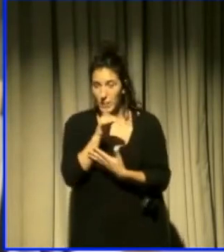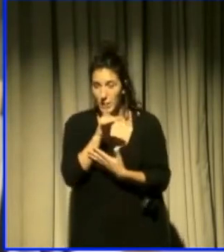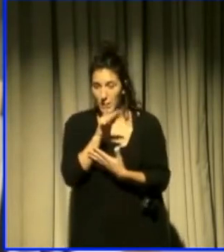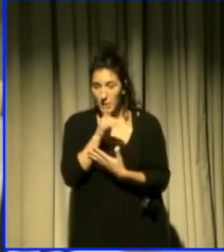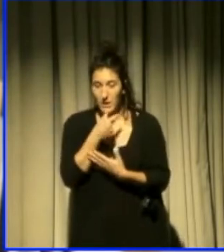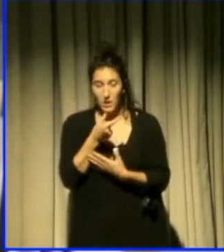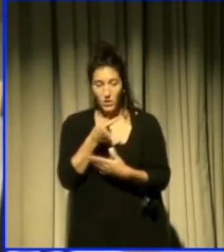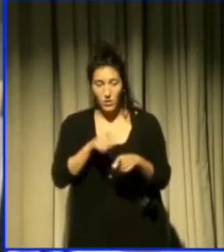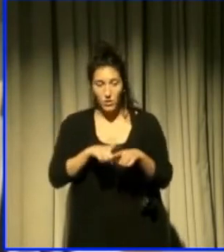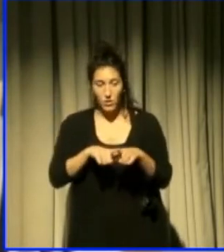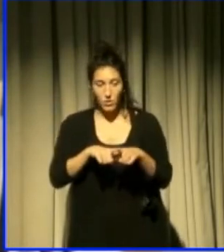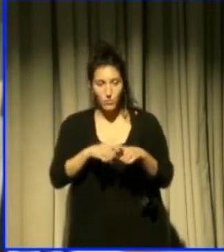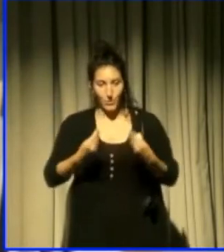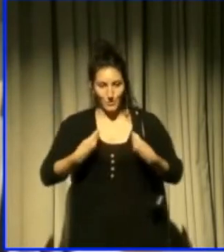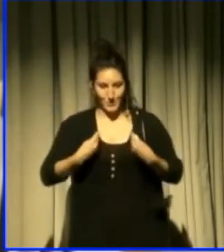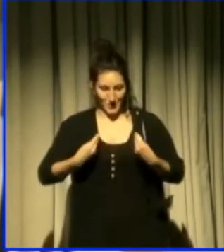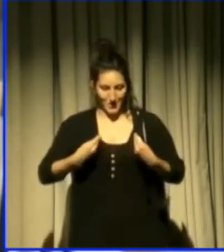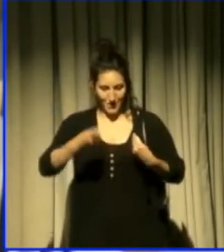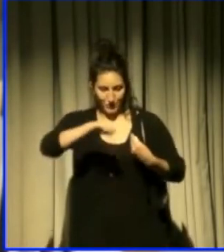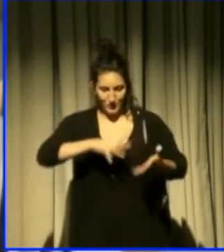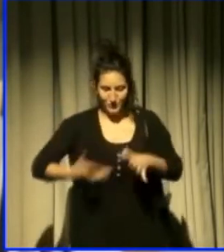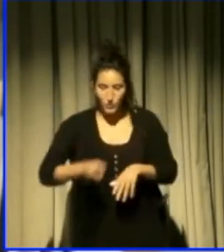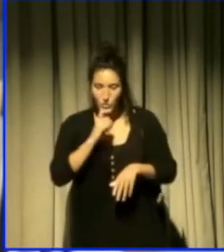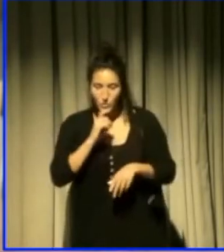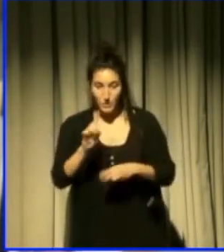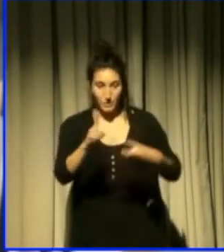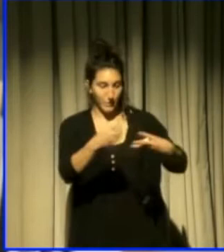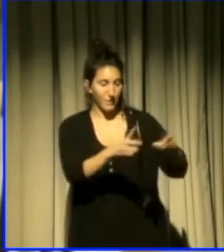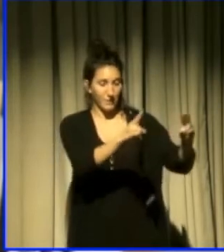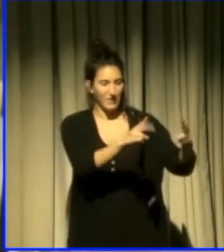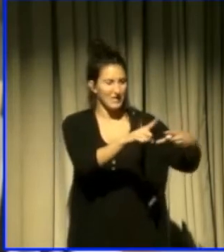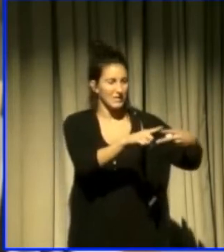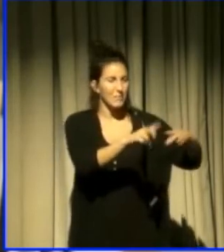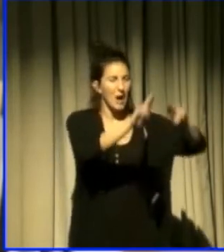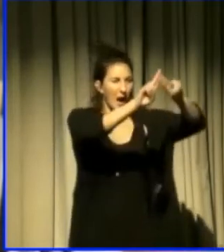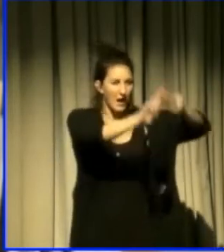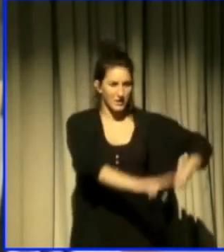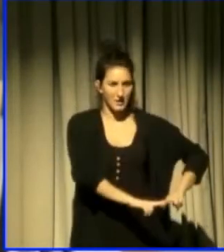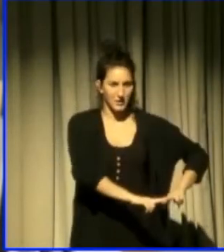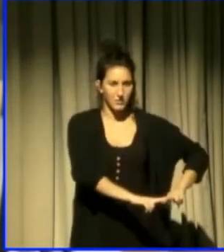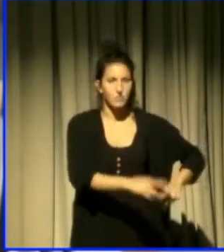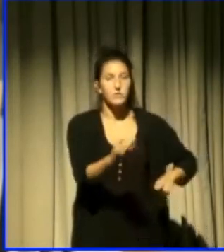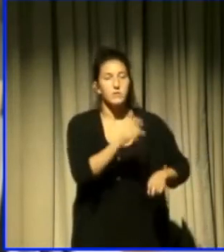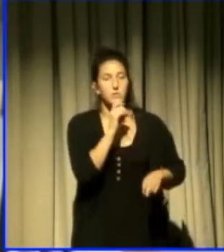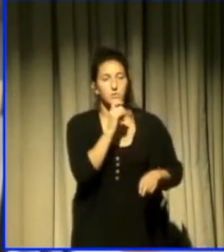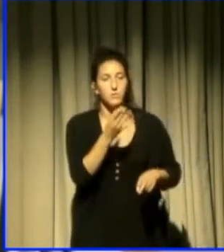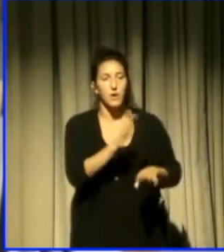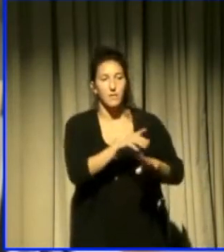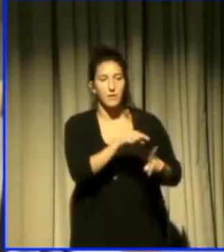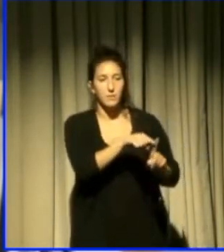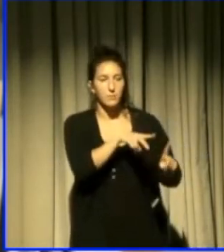one is about scanning. And scanning is about the art of looking sideways. So you're not only going to research your